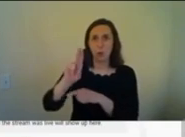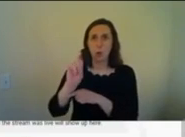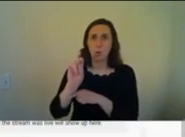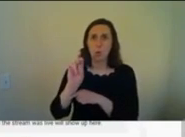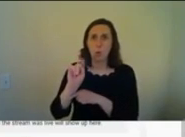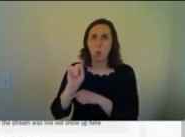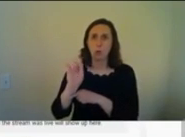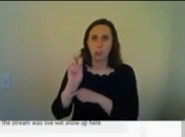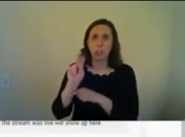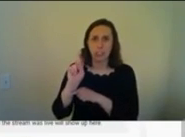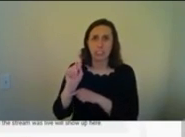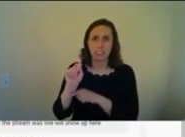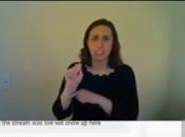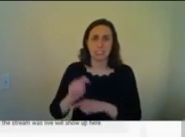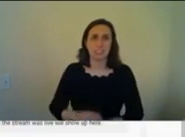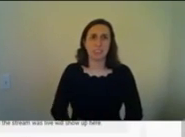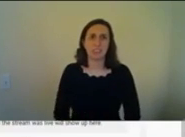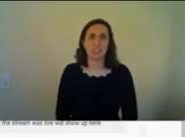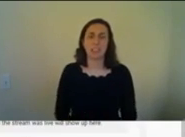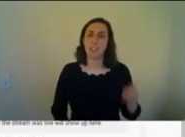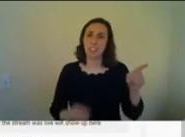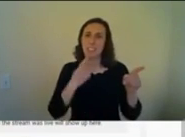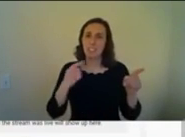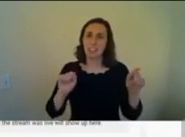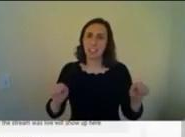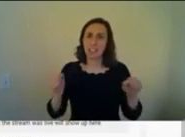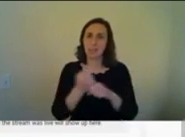And this says I can make any polynomial